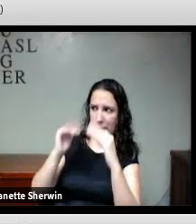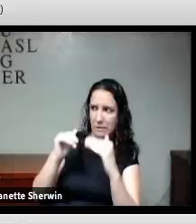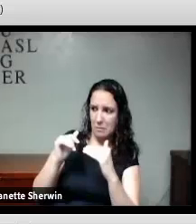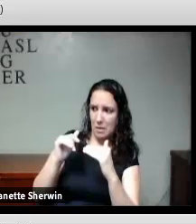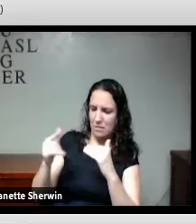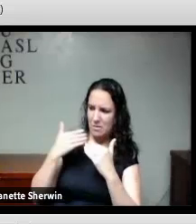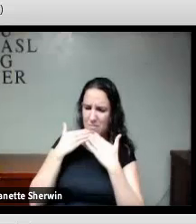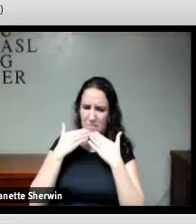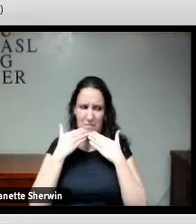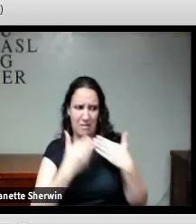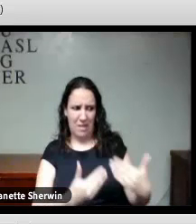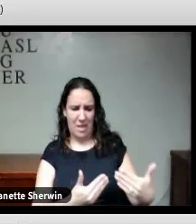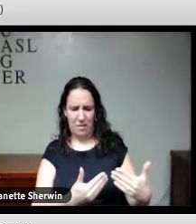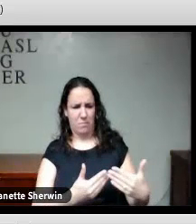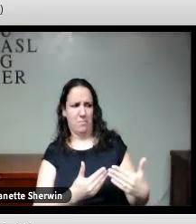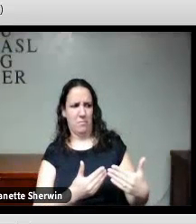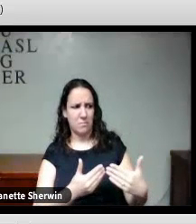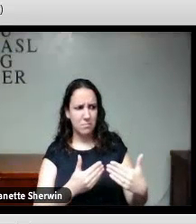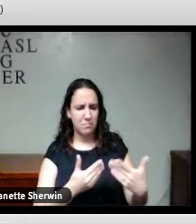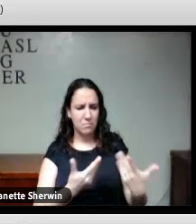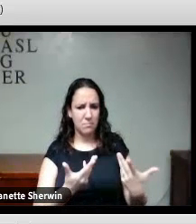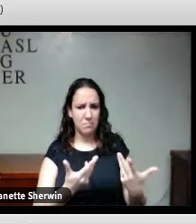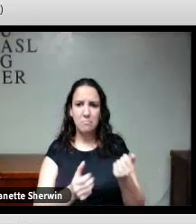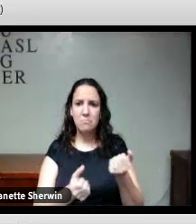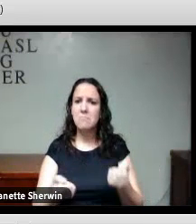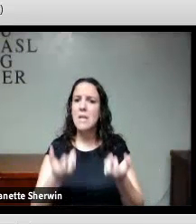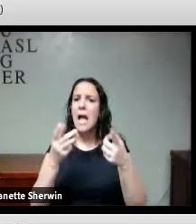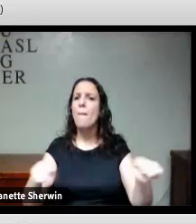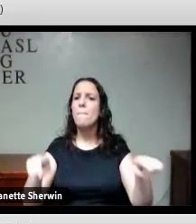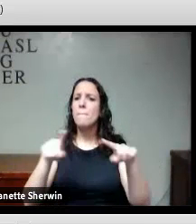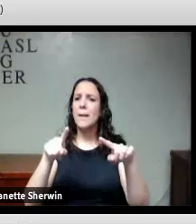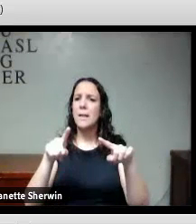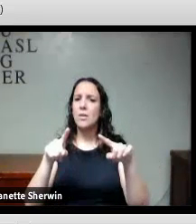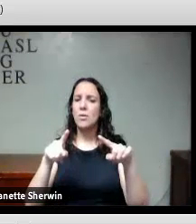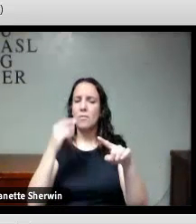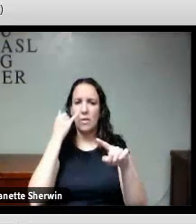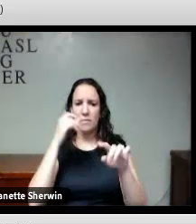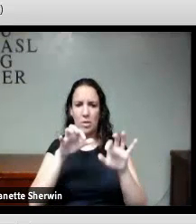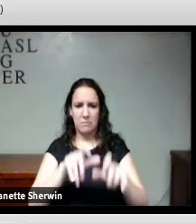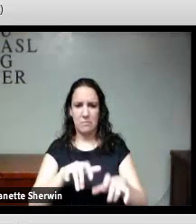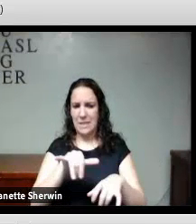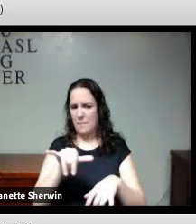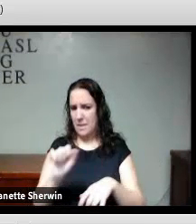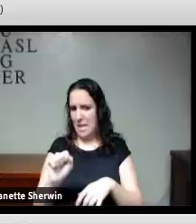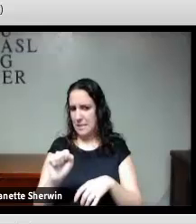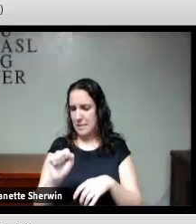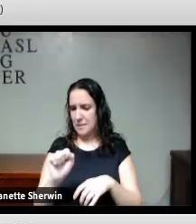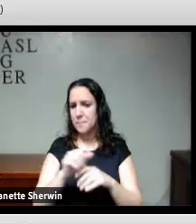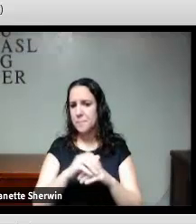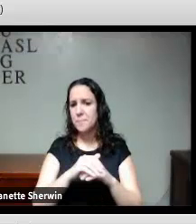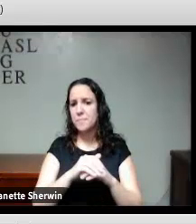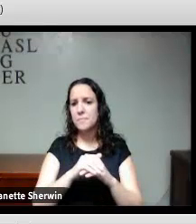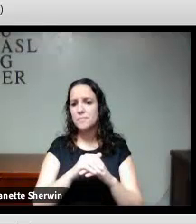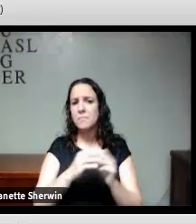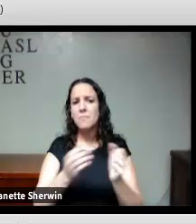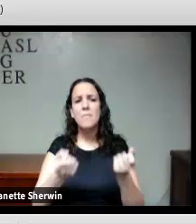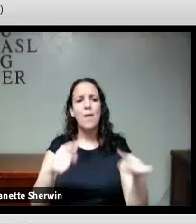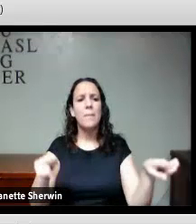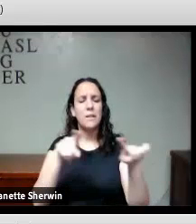process. How many of you, if you would just raise your hand or type in yes into the chat box, how many of